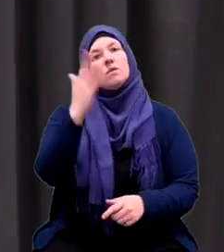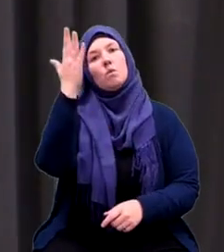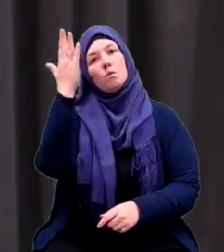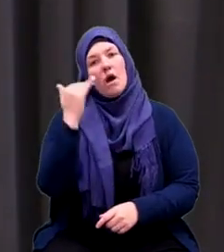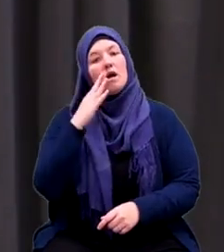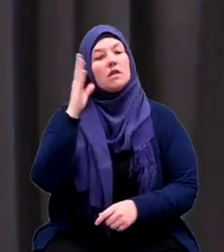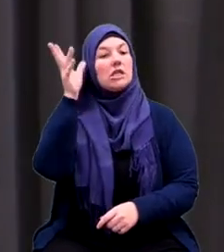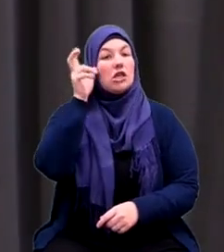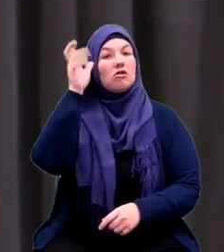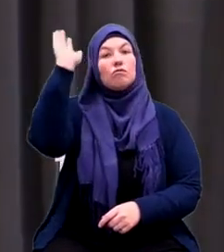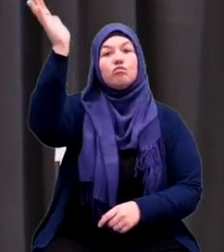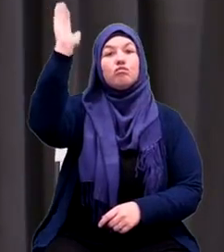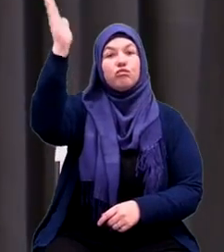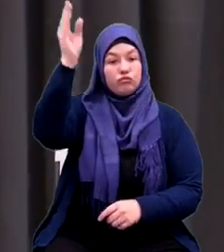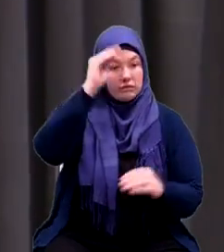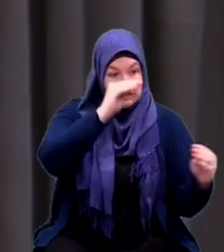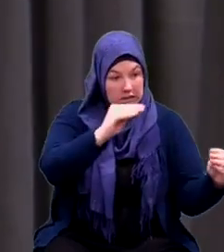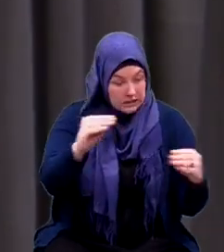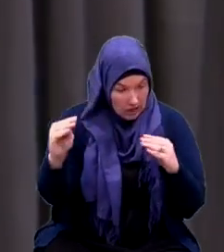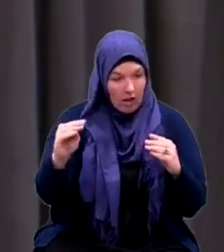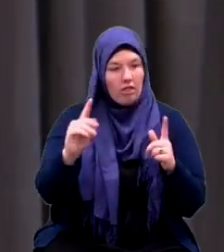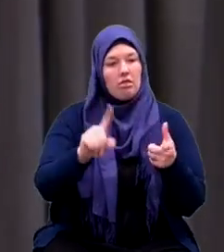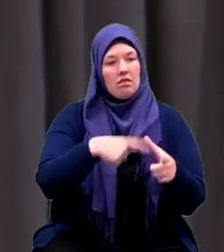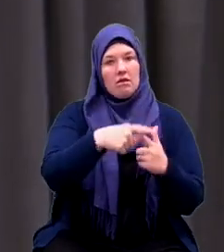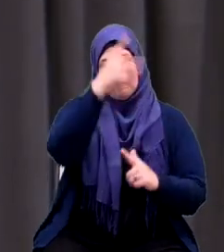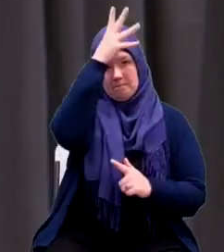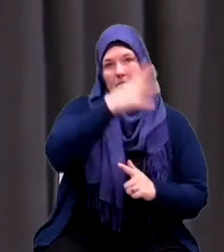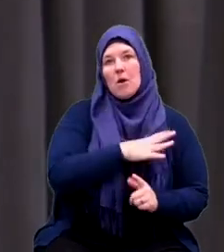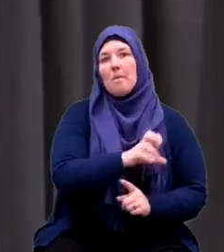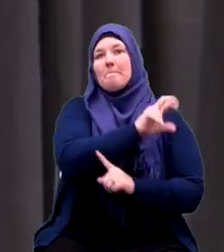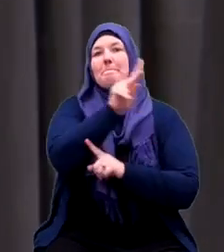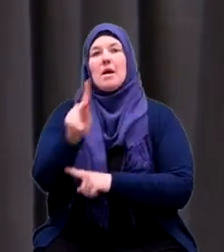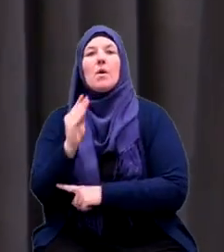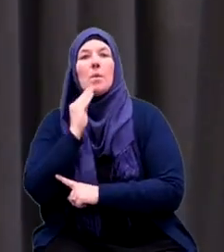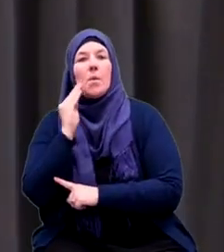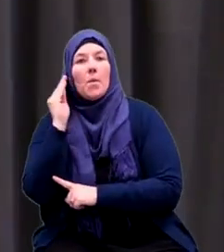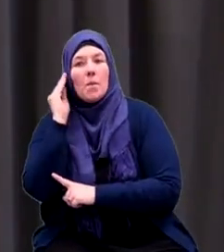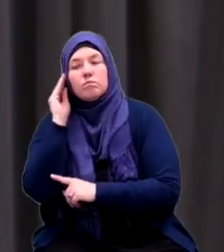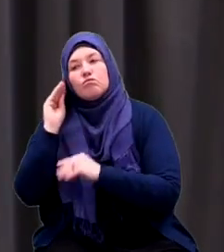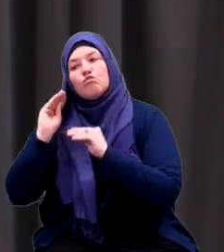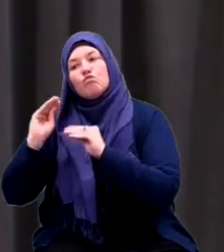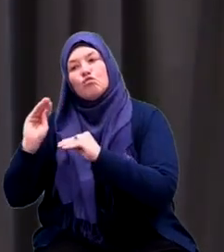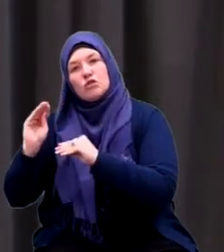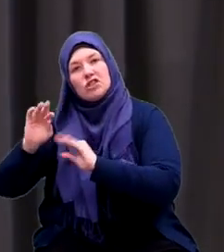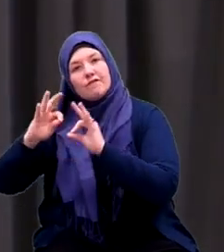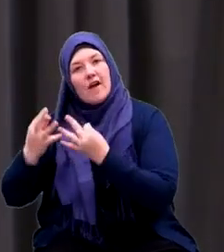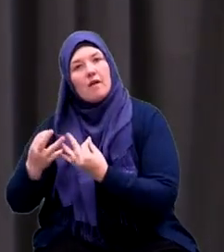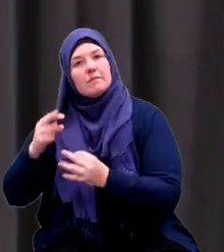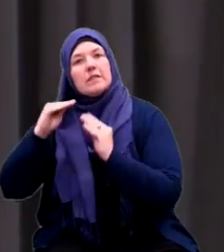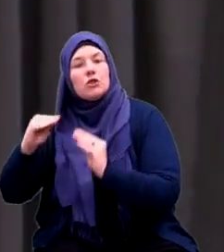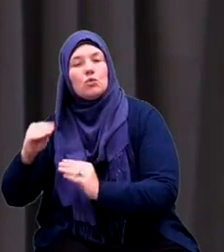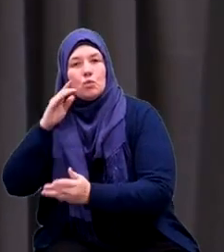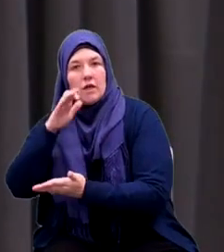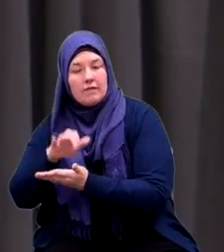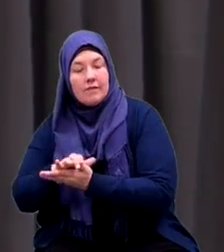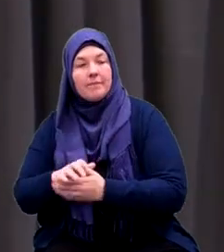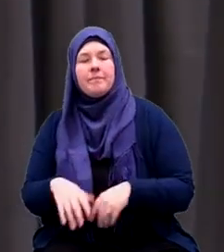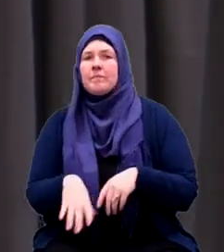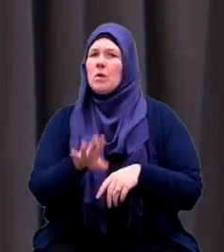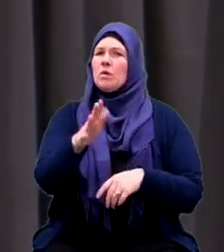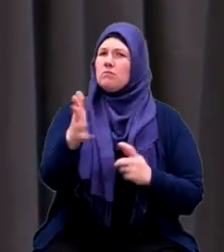And let me tell you the extension of that. There is a huge punishment from Allah on those